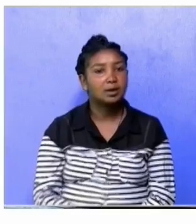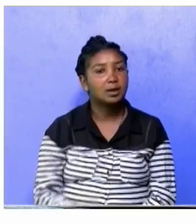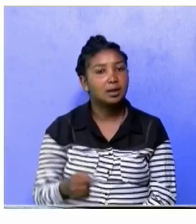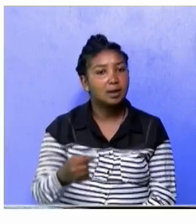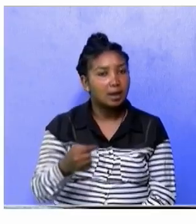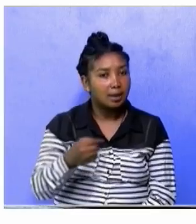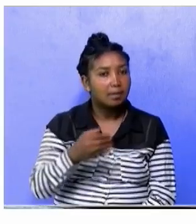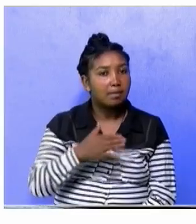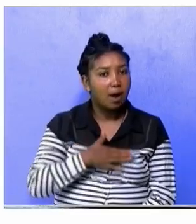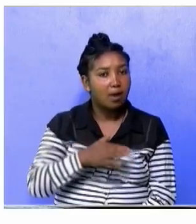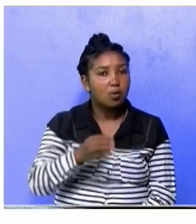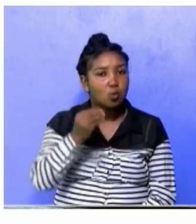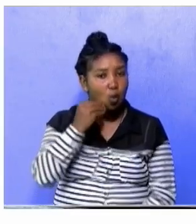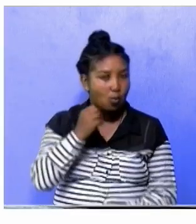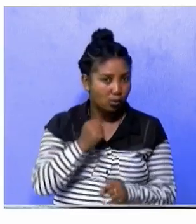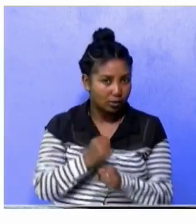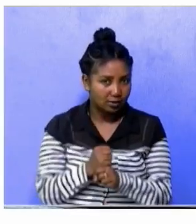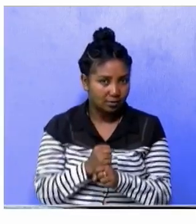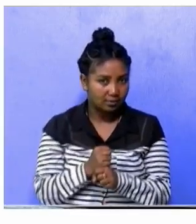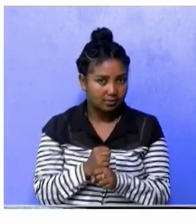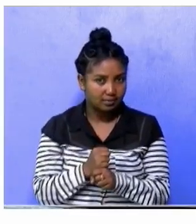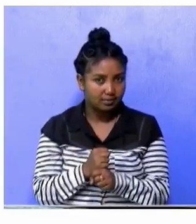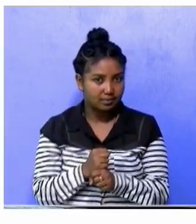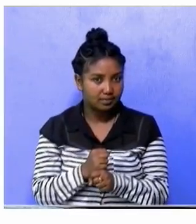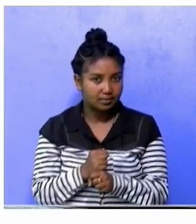my homework